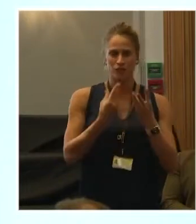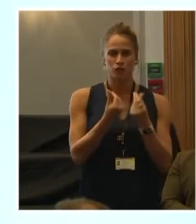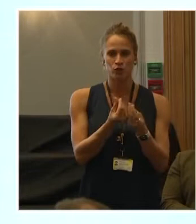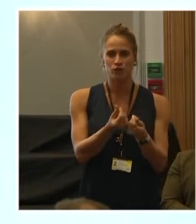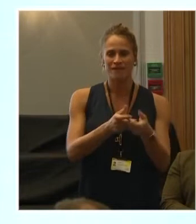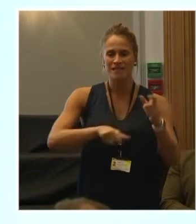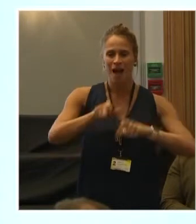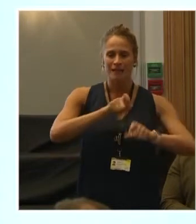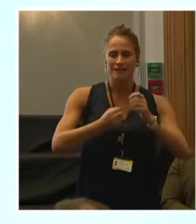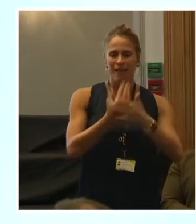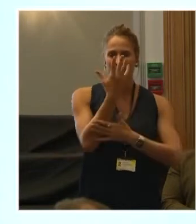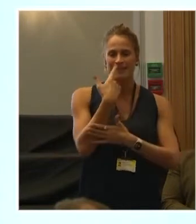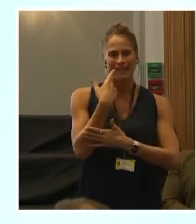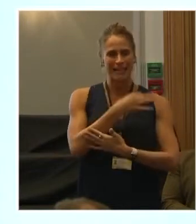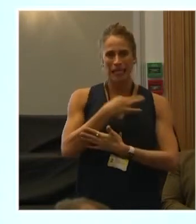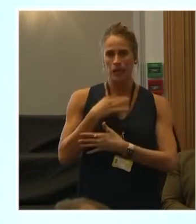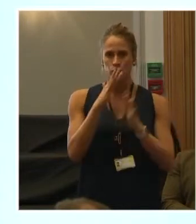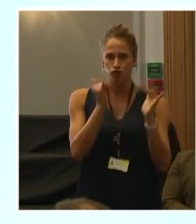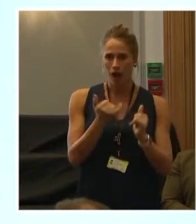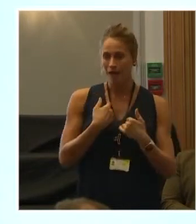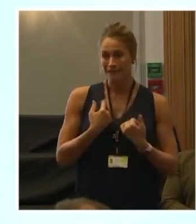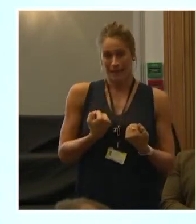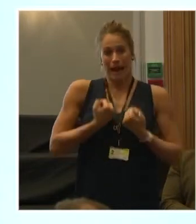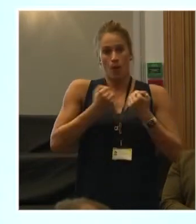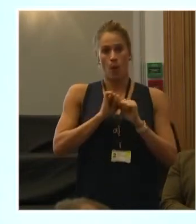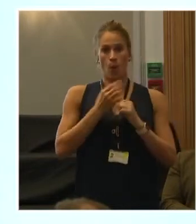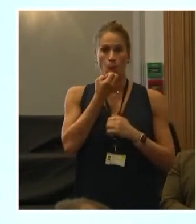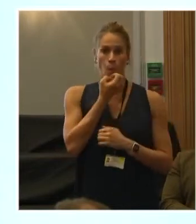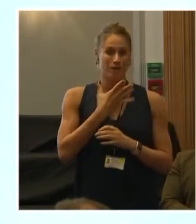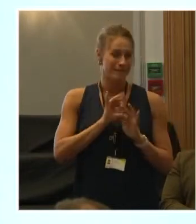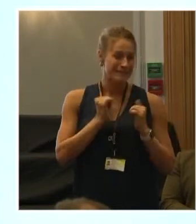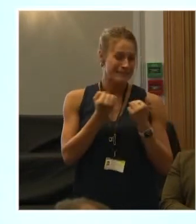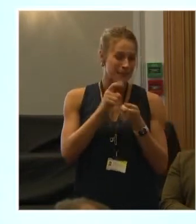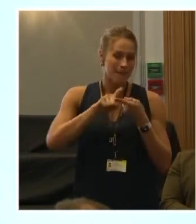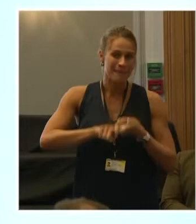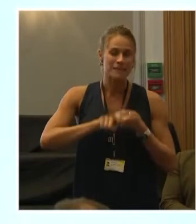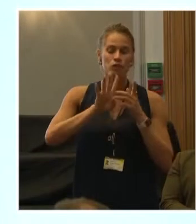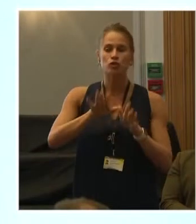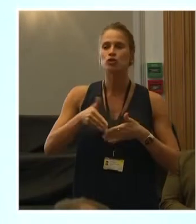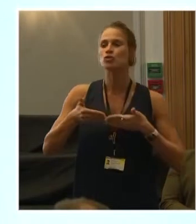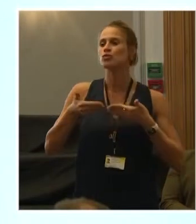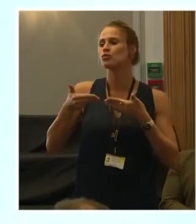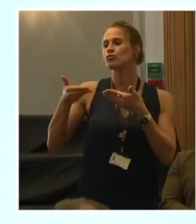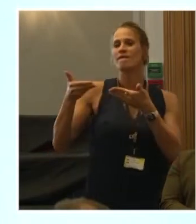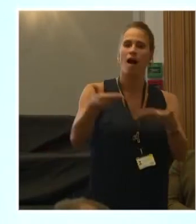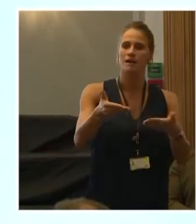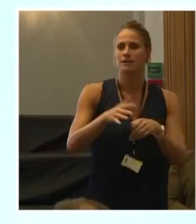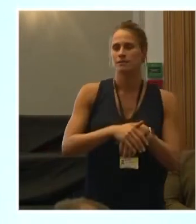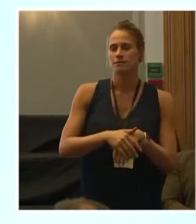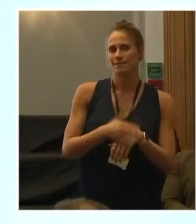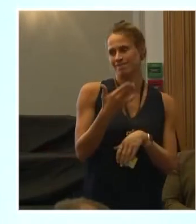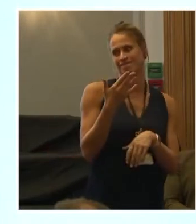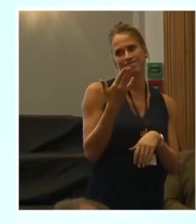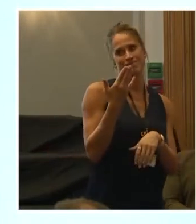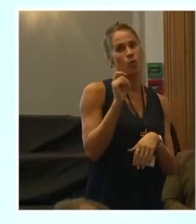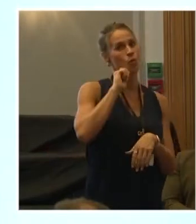and clinical trials, and the wonderful team are committed to continuing this service for you, and we are looking at launching a brand new website early in the